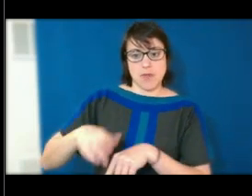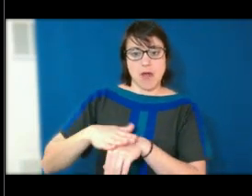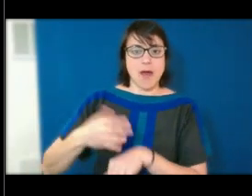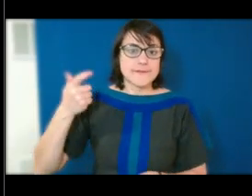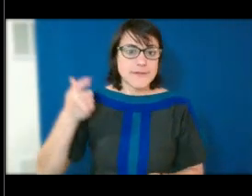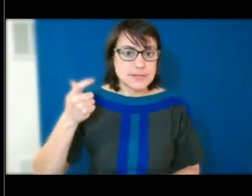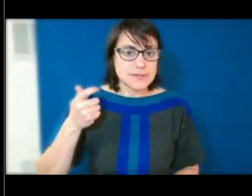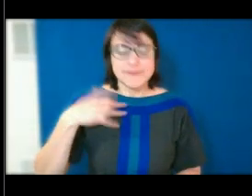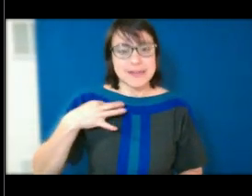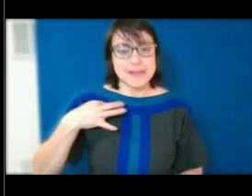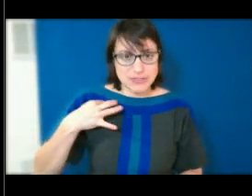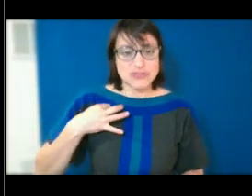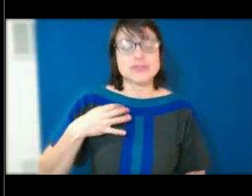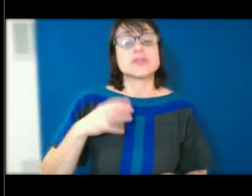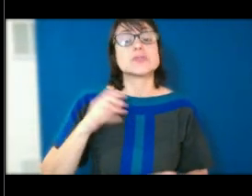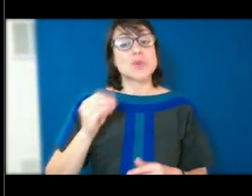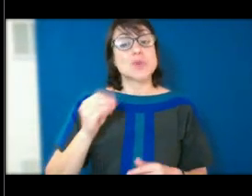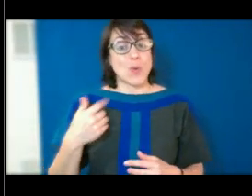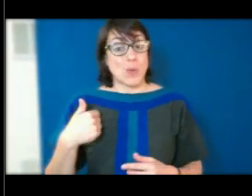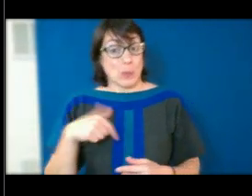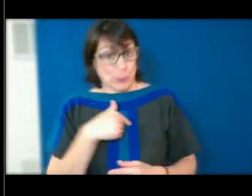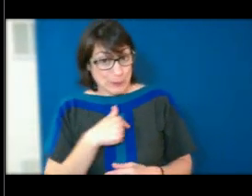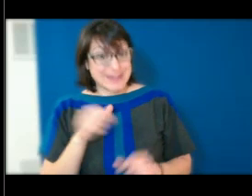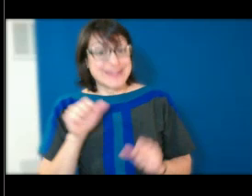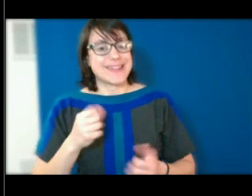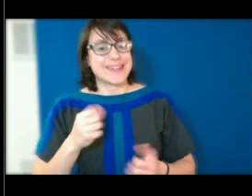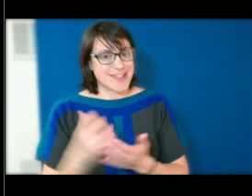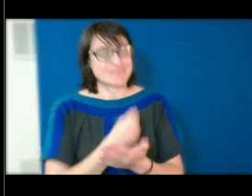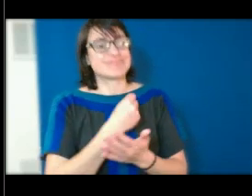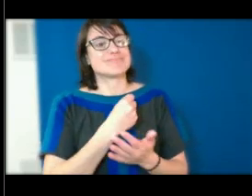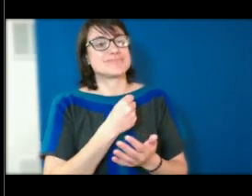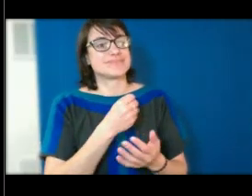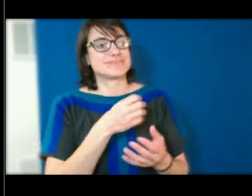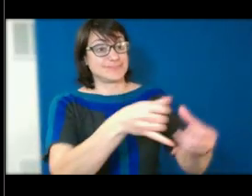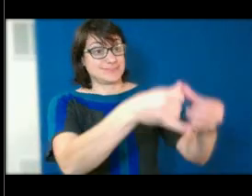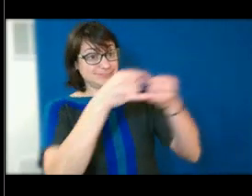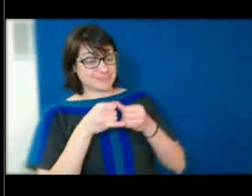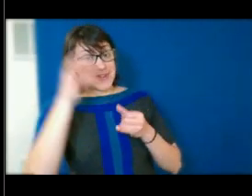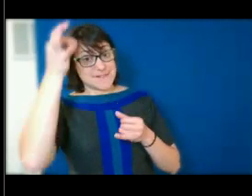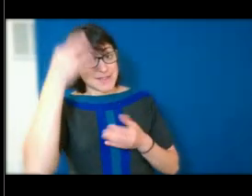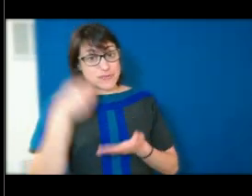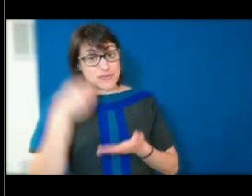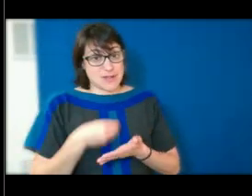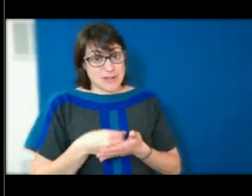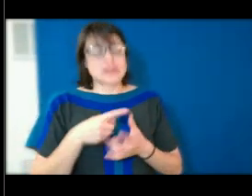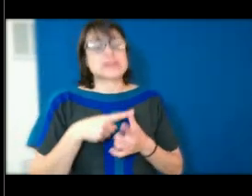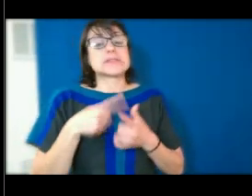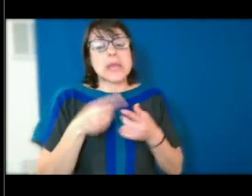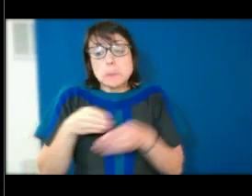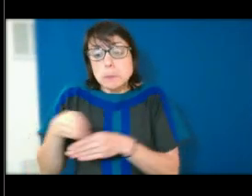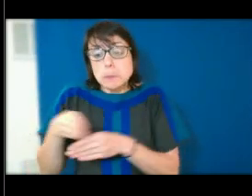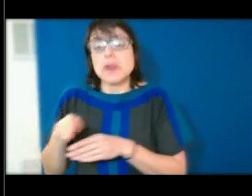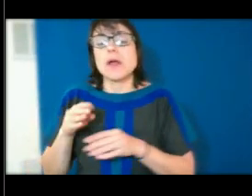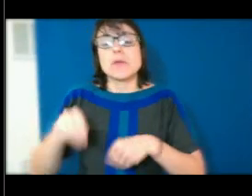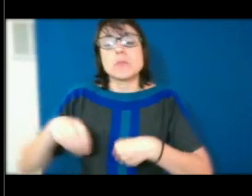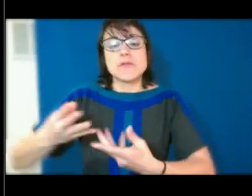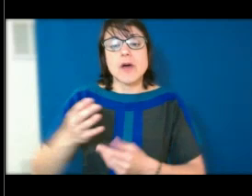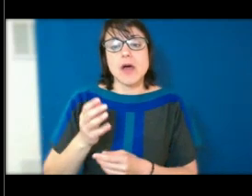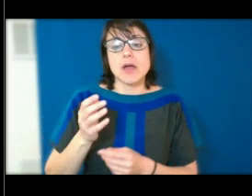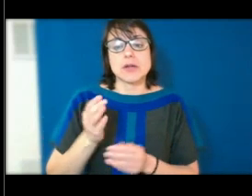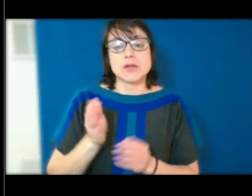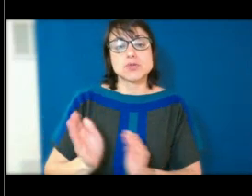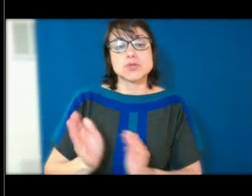do is we can pull down federal dollars and then break those up into smaller grants and also have